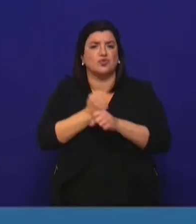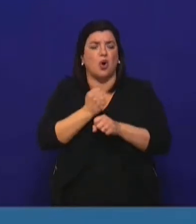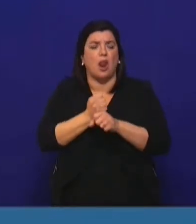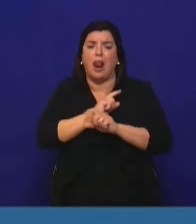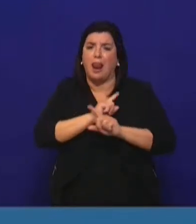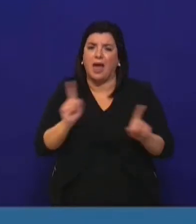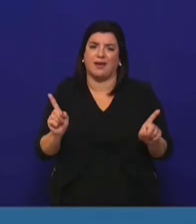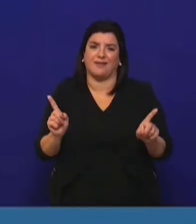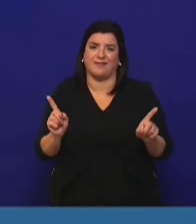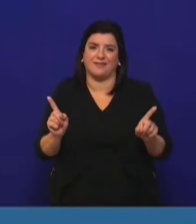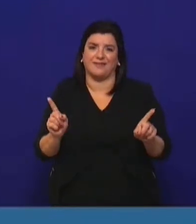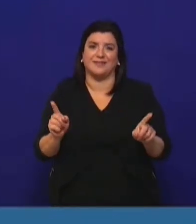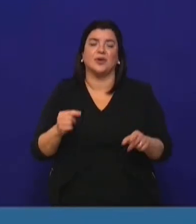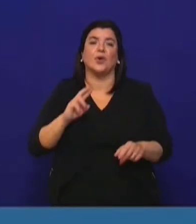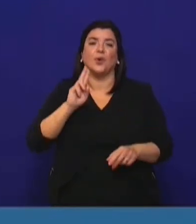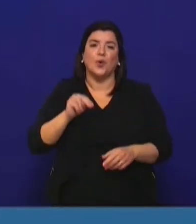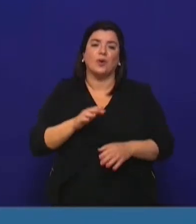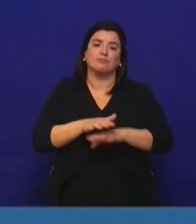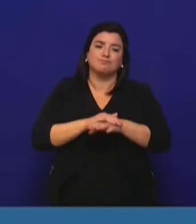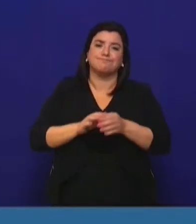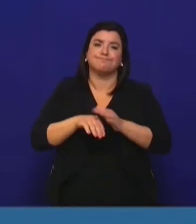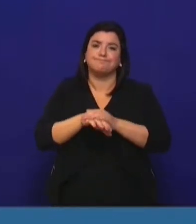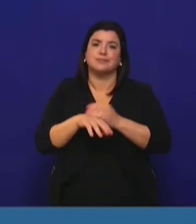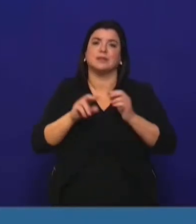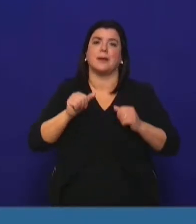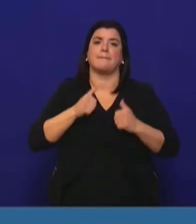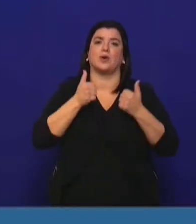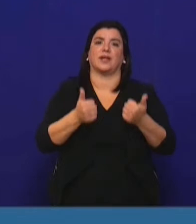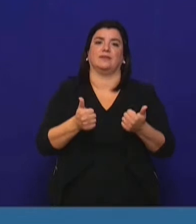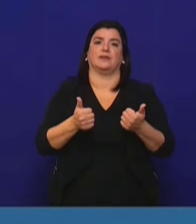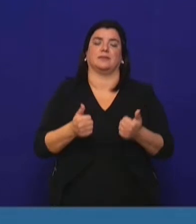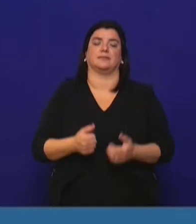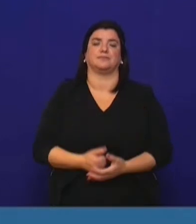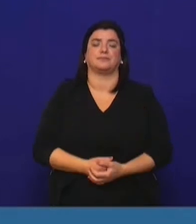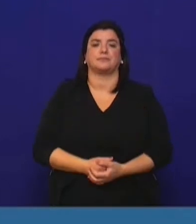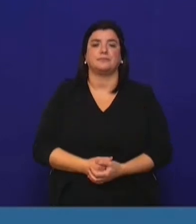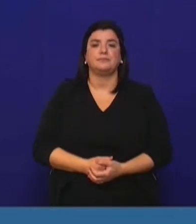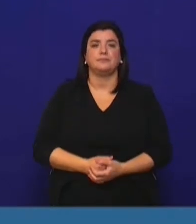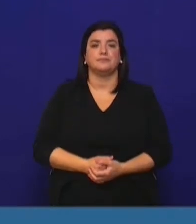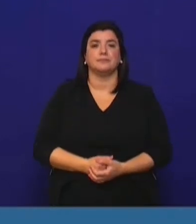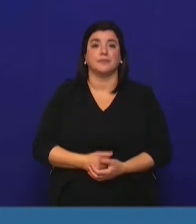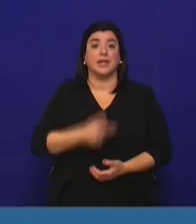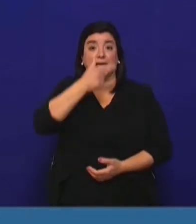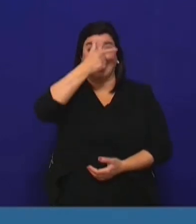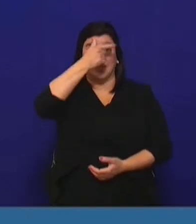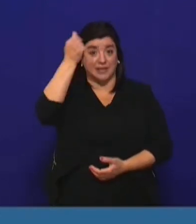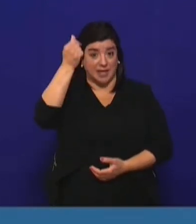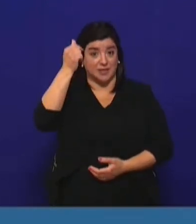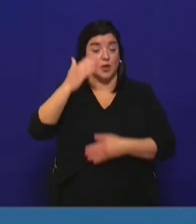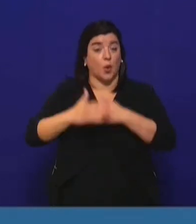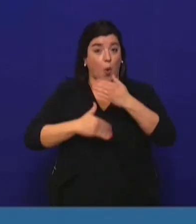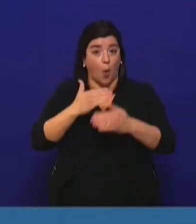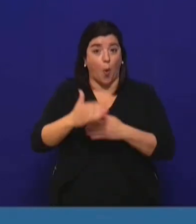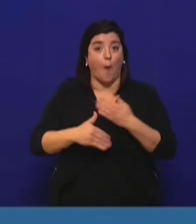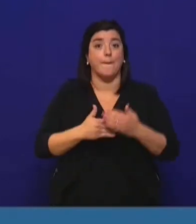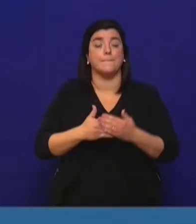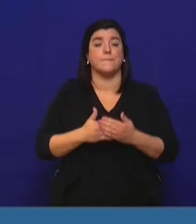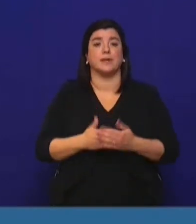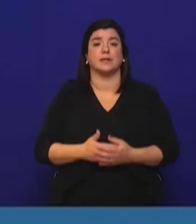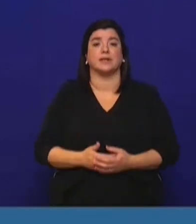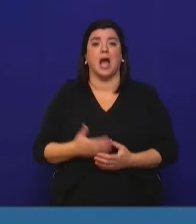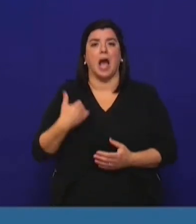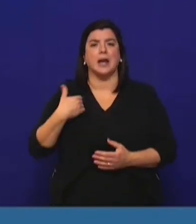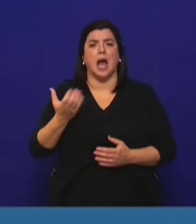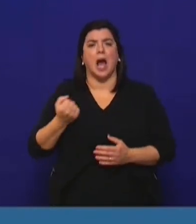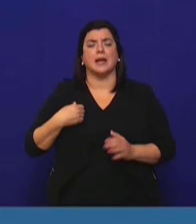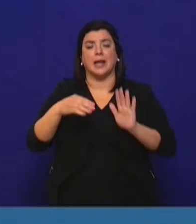il-mezzi ta' iġene importanti ħafna. Għajna dejn ukoll blit-testjar fil-laboratorju tagħna, fakkarkom li għandna lista